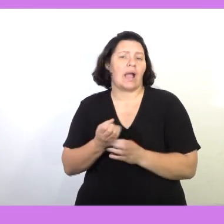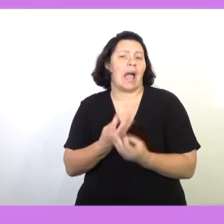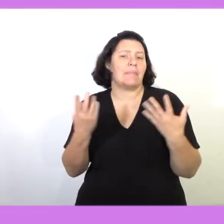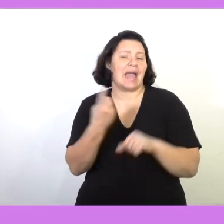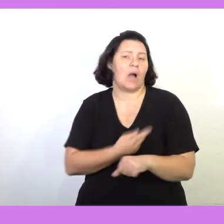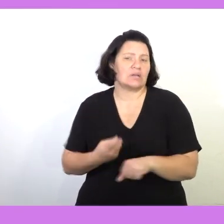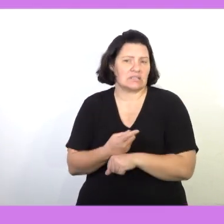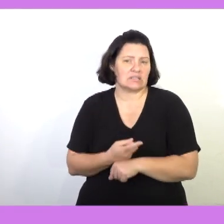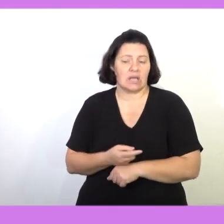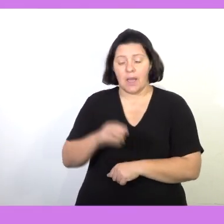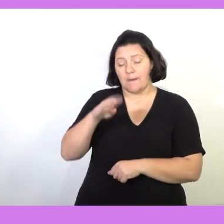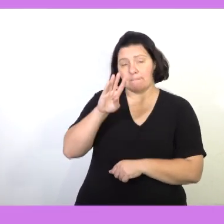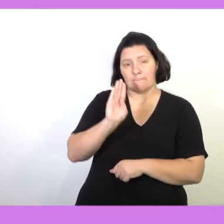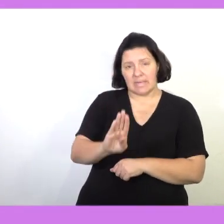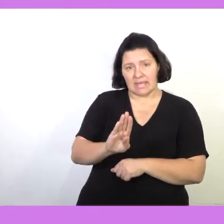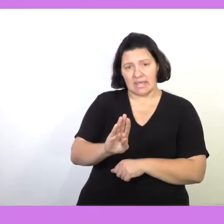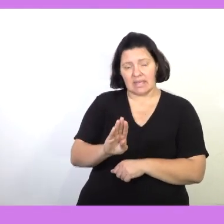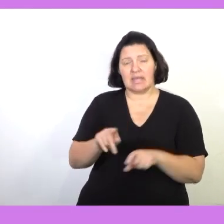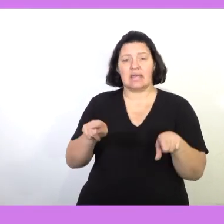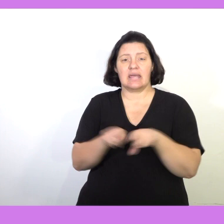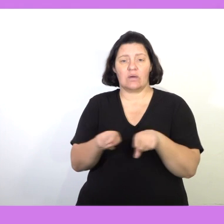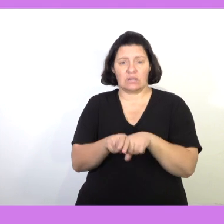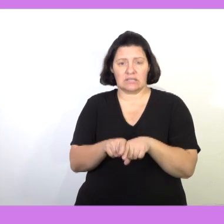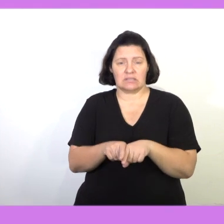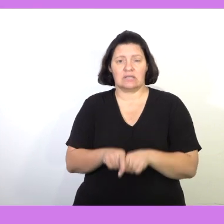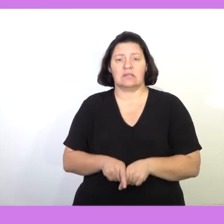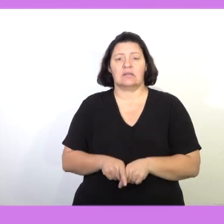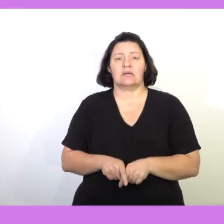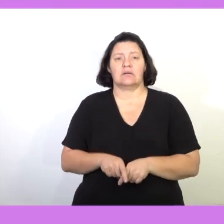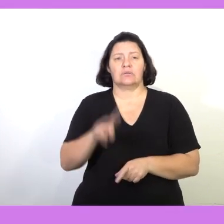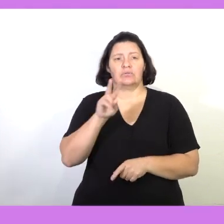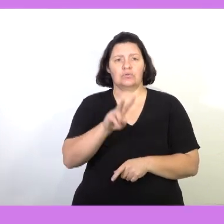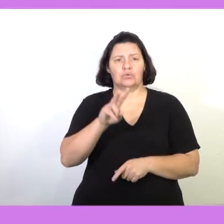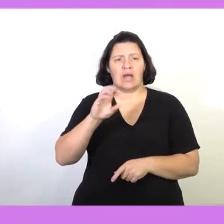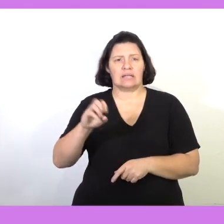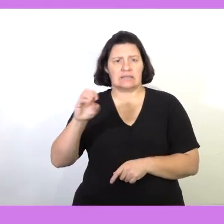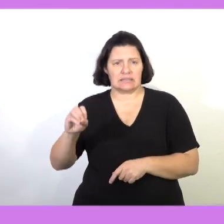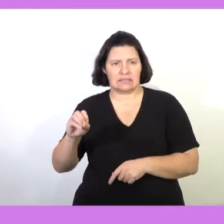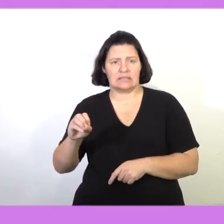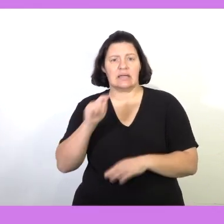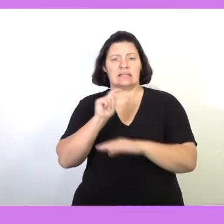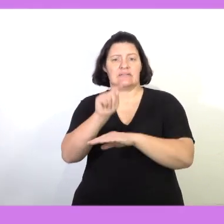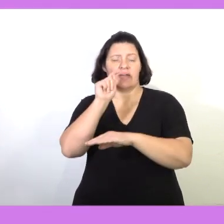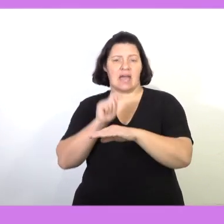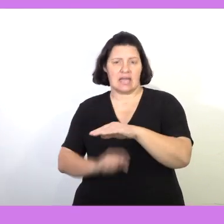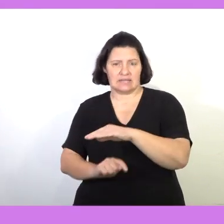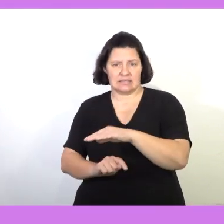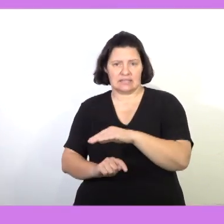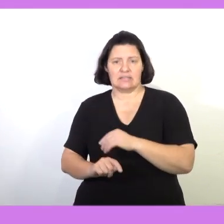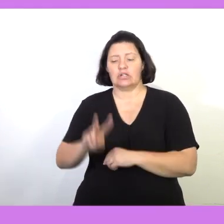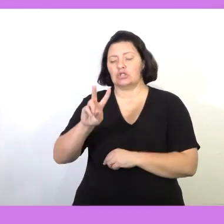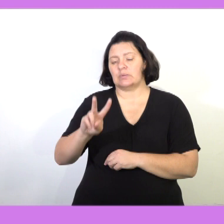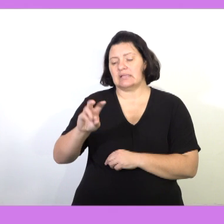have worked? We can just say B is equals to 200 rands divided